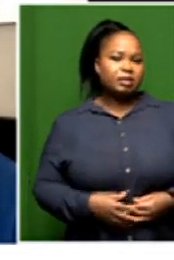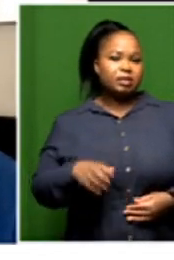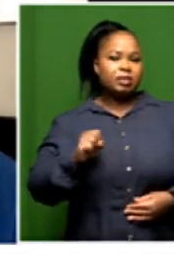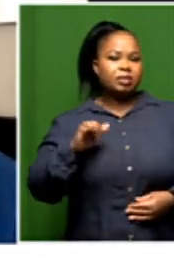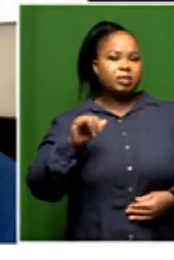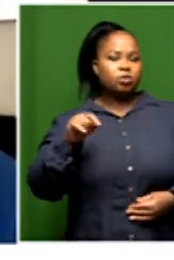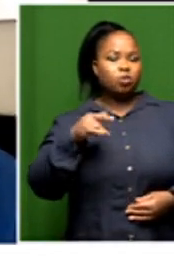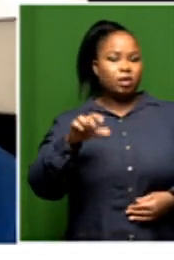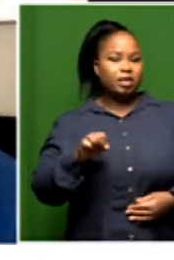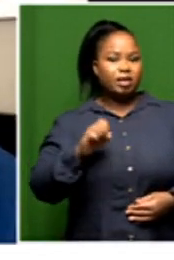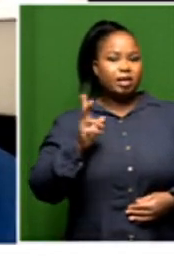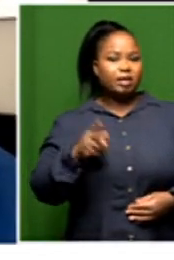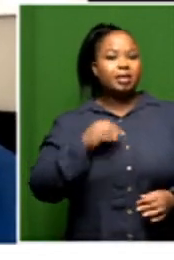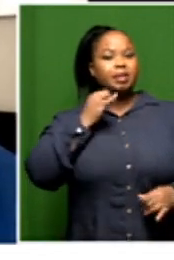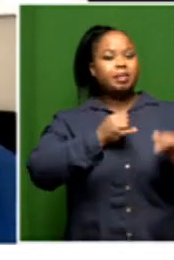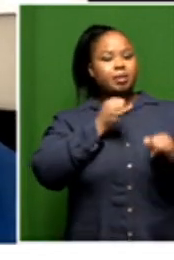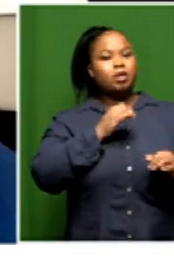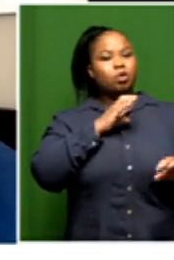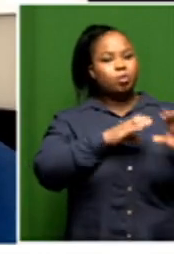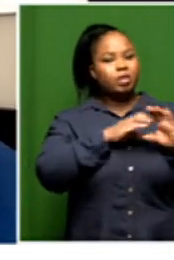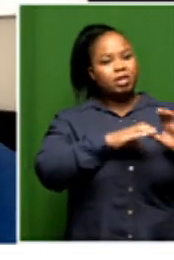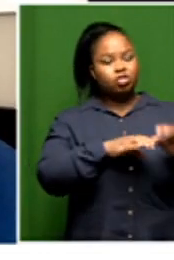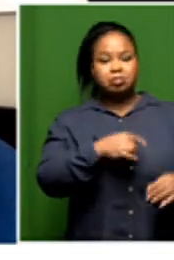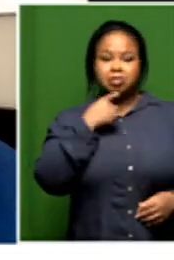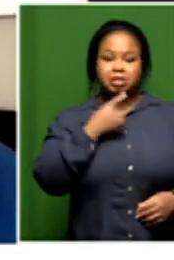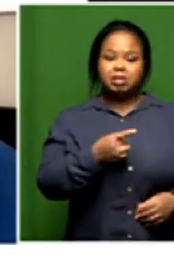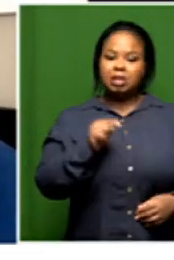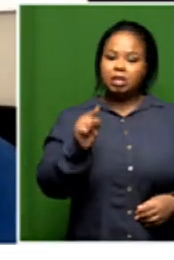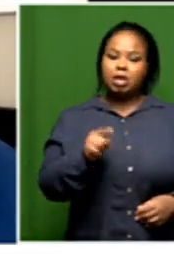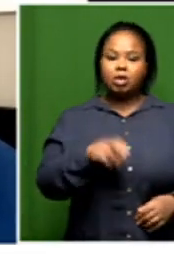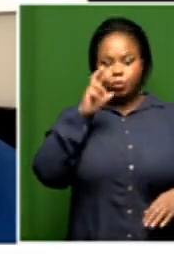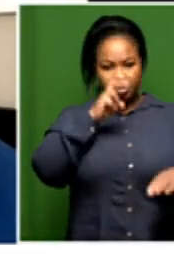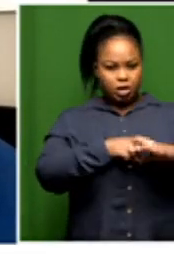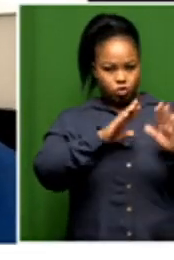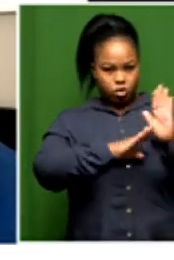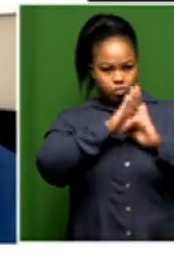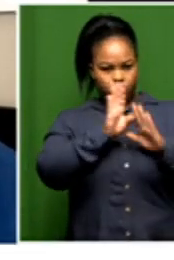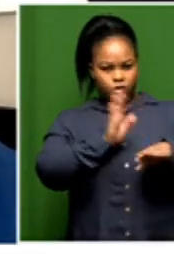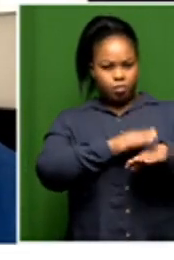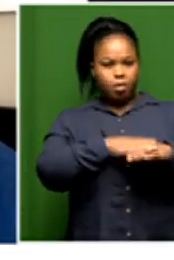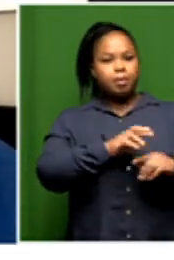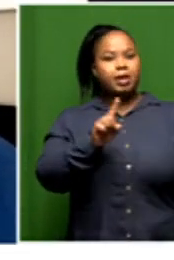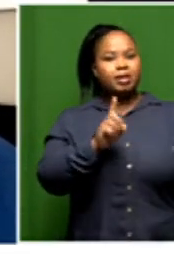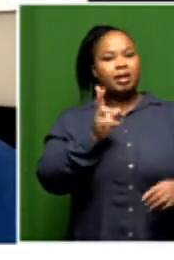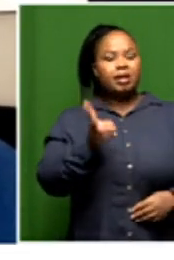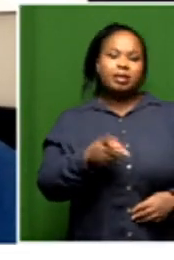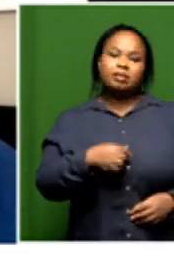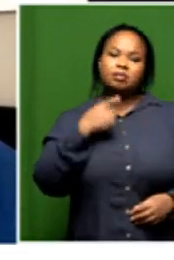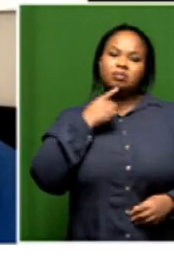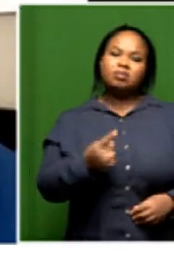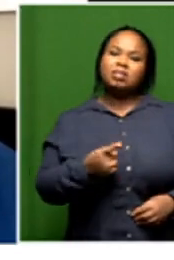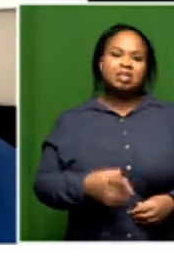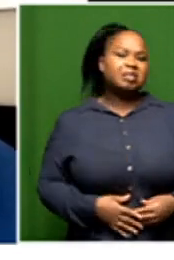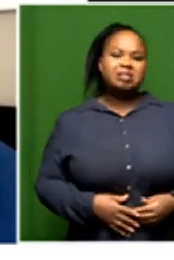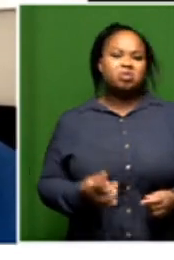Sitole did speak of this one. He also blamed communication as an area that needed to be improved. Also added it was not the main